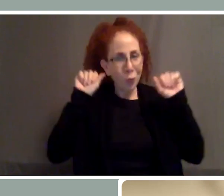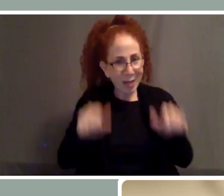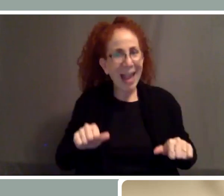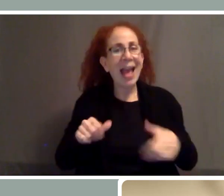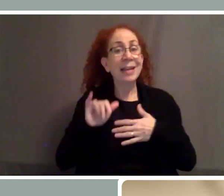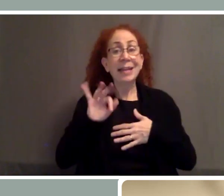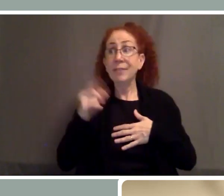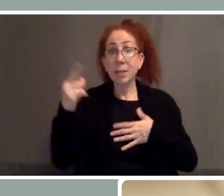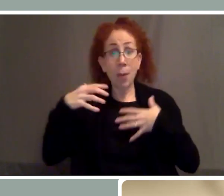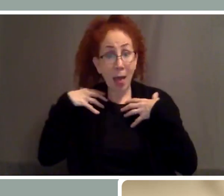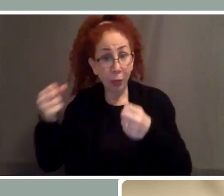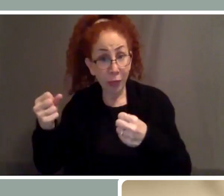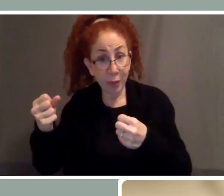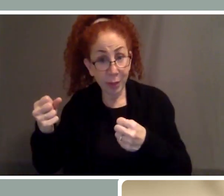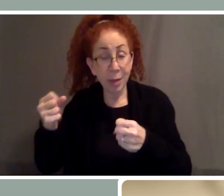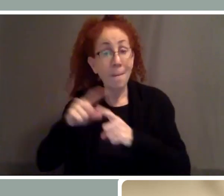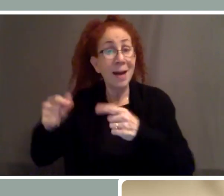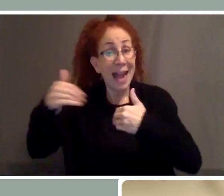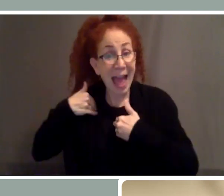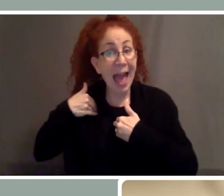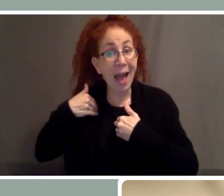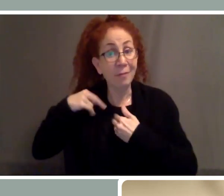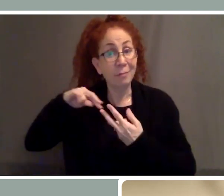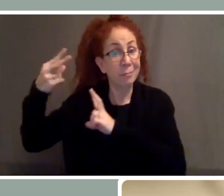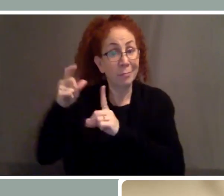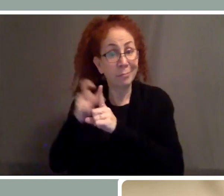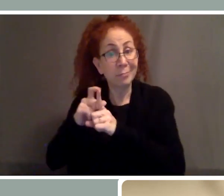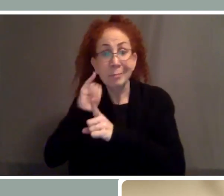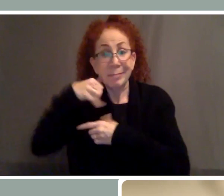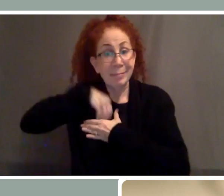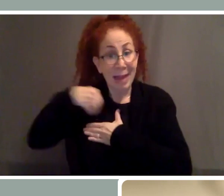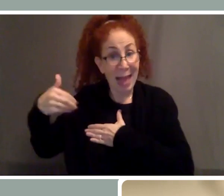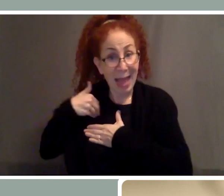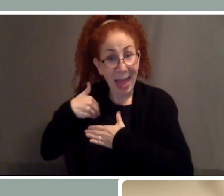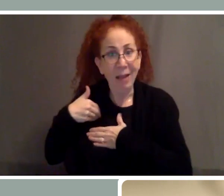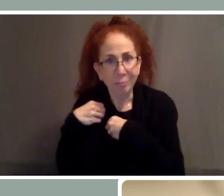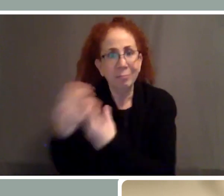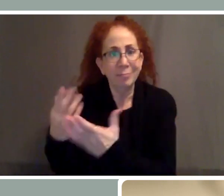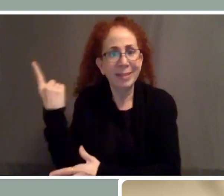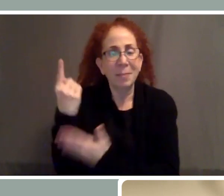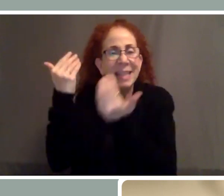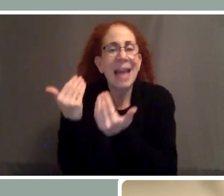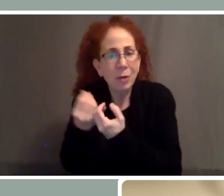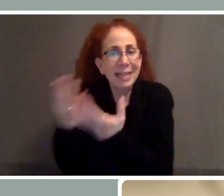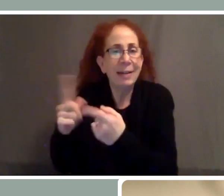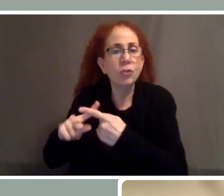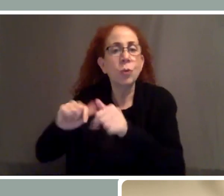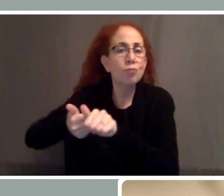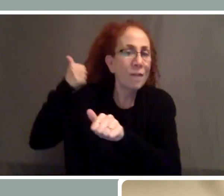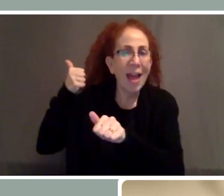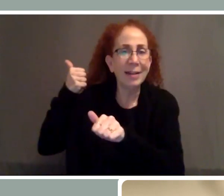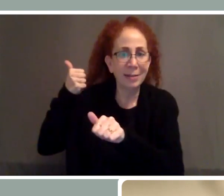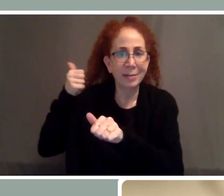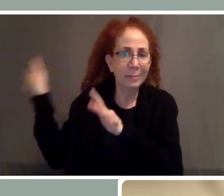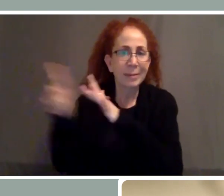are healthy and are found to carry BRCA1 or BRCA2 mutations. There are things that we can do that prevent them from